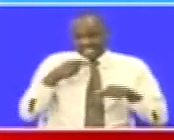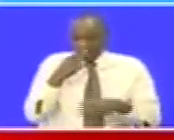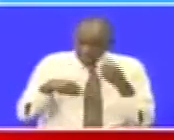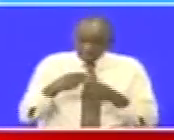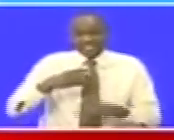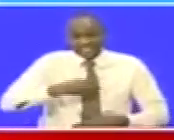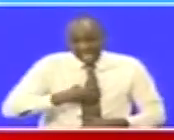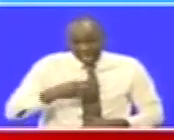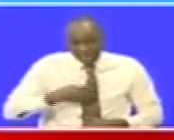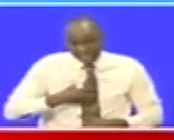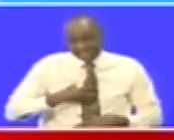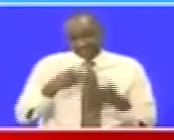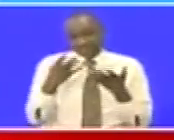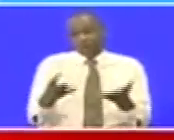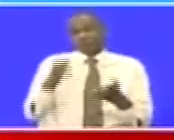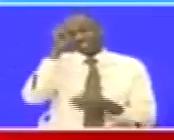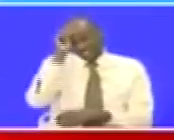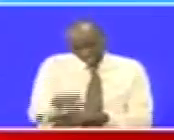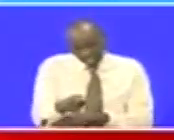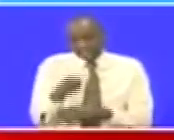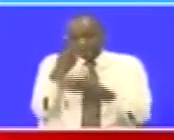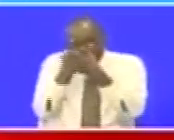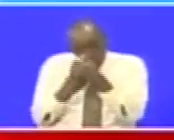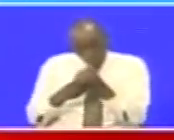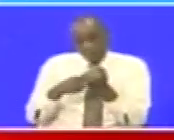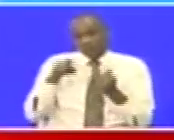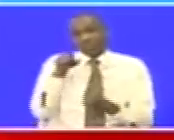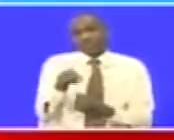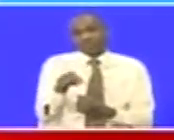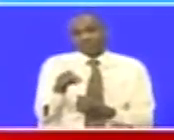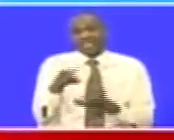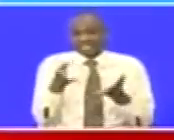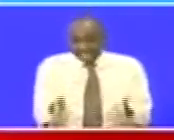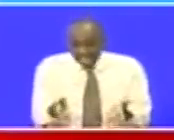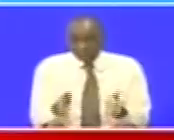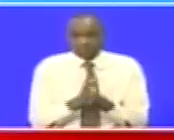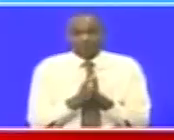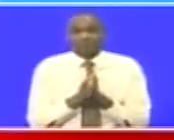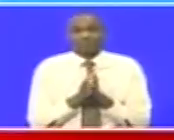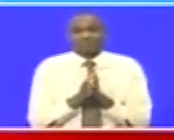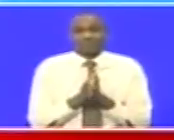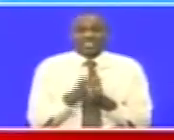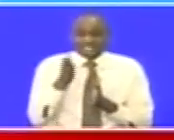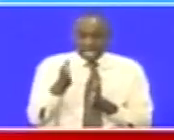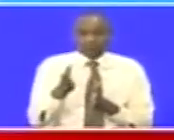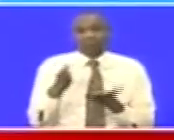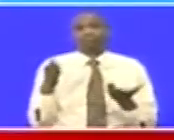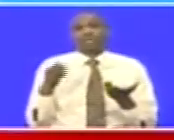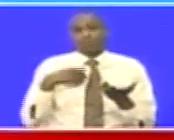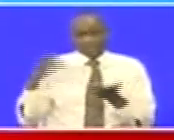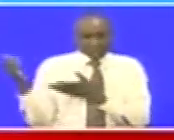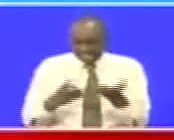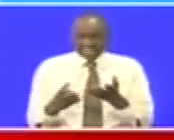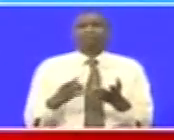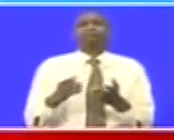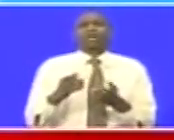the retirement age of Supreme Court judges Kalpana Rawal and Philip Tunoi. Let's bring in Alicia Ongoya, an advocate of the High Court.